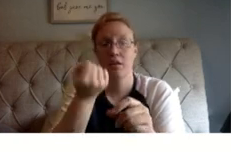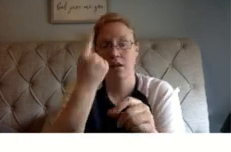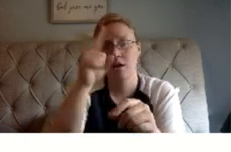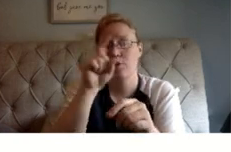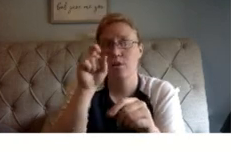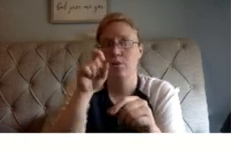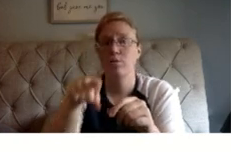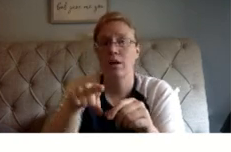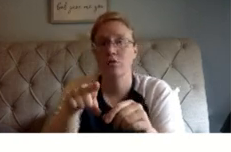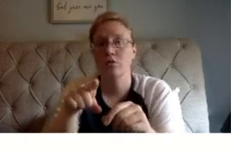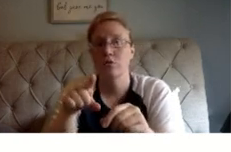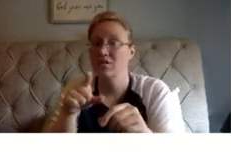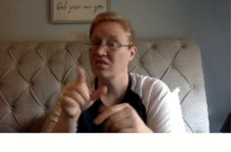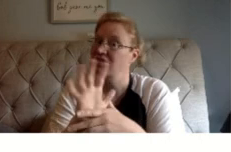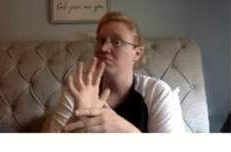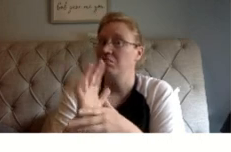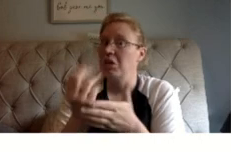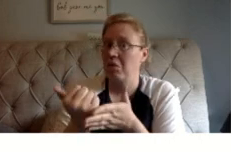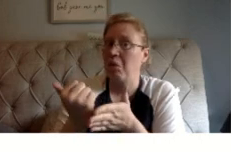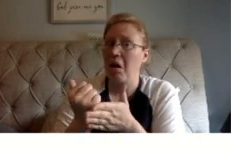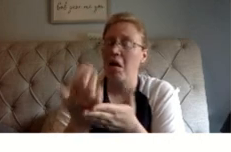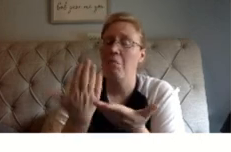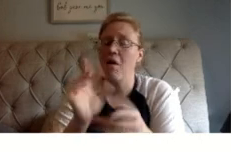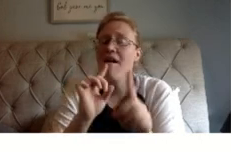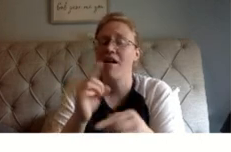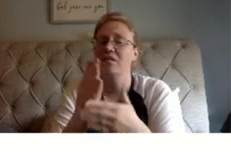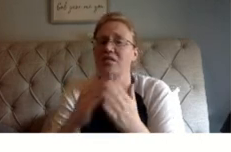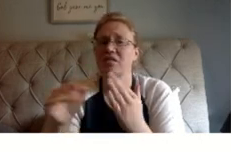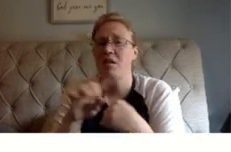questions. This video might help you because we might answer some